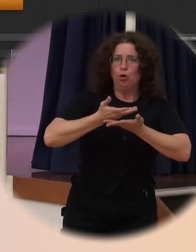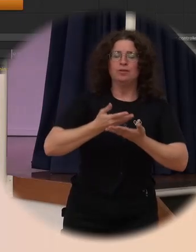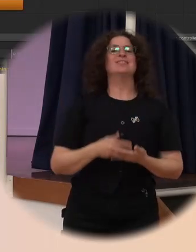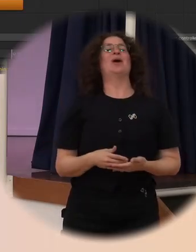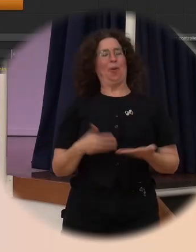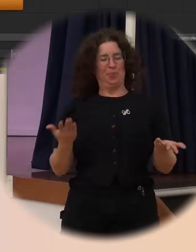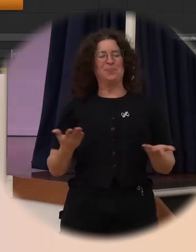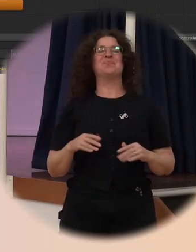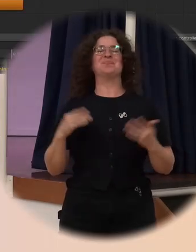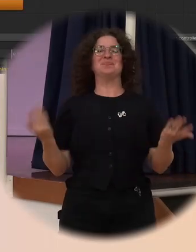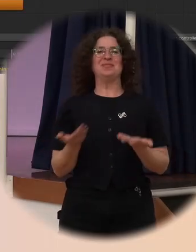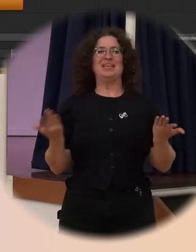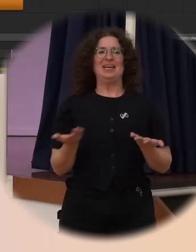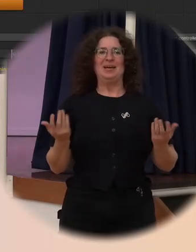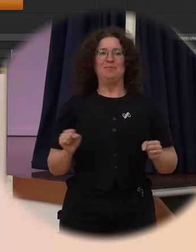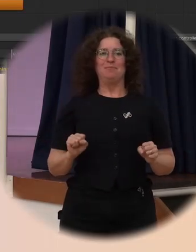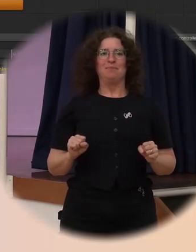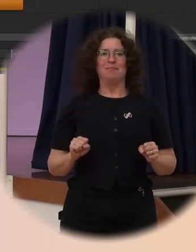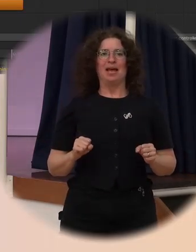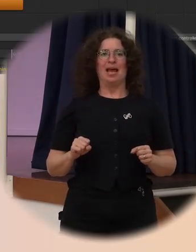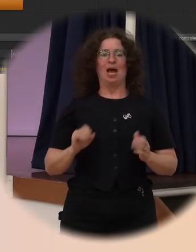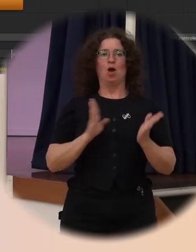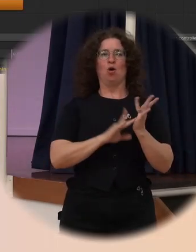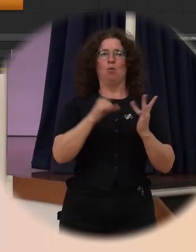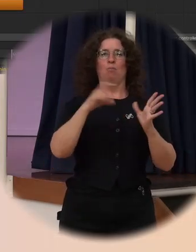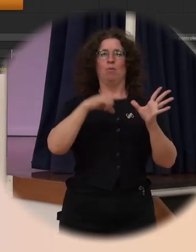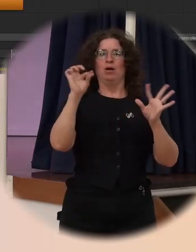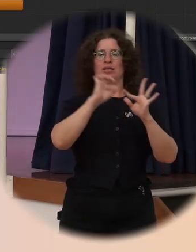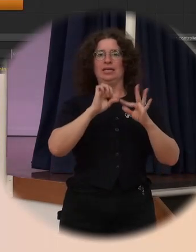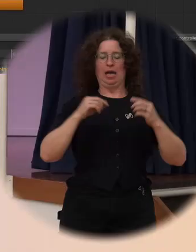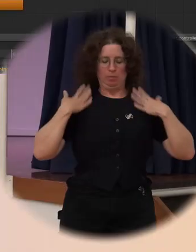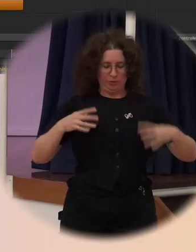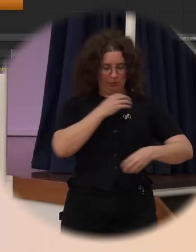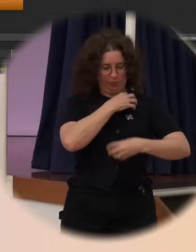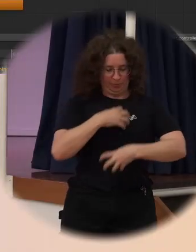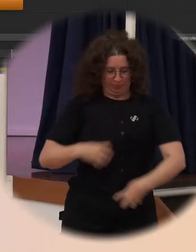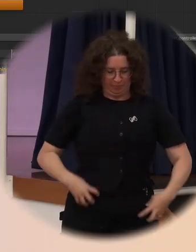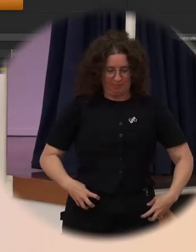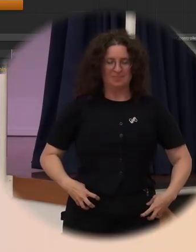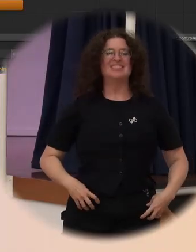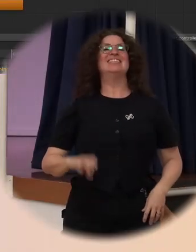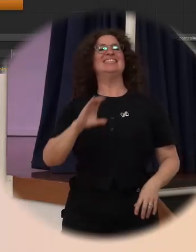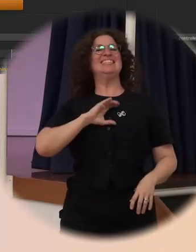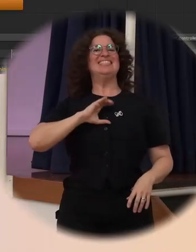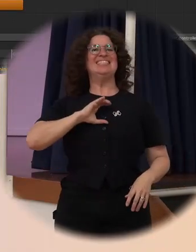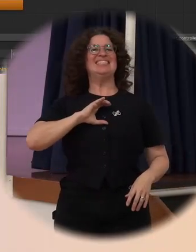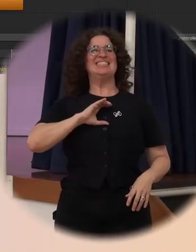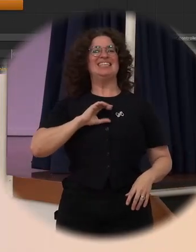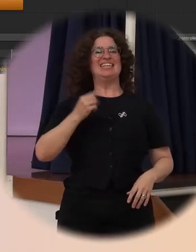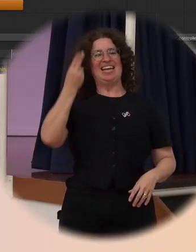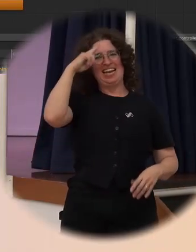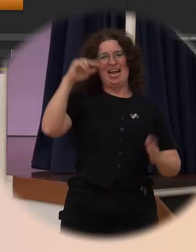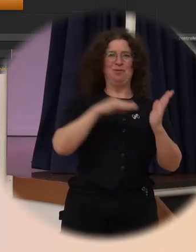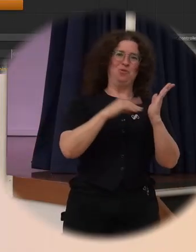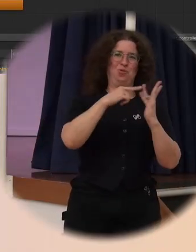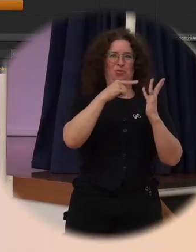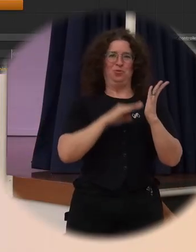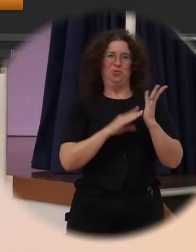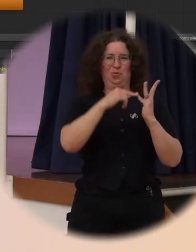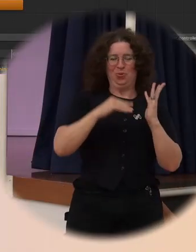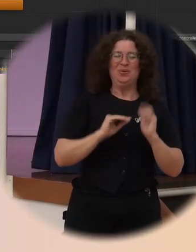we got the motion capture suit, the character which we like to call it as Zuzu,